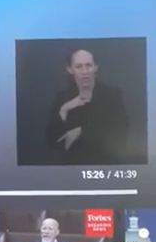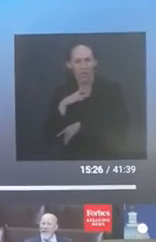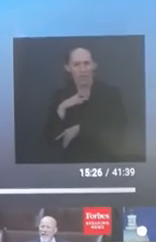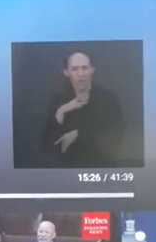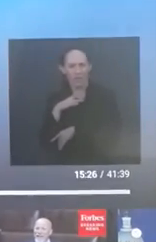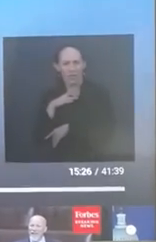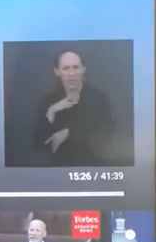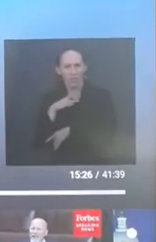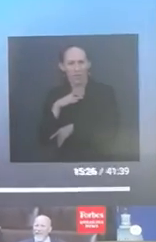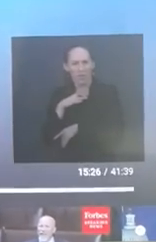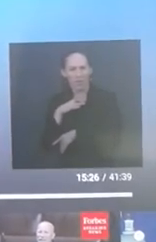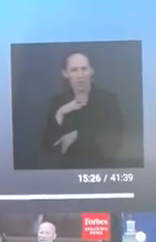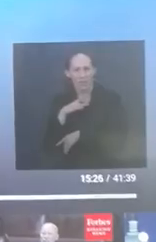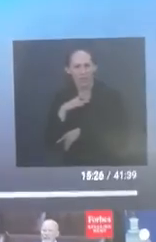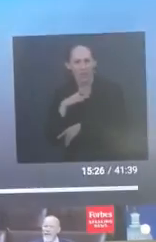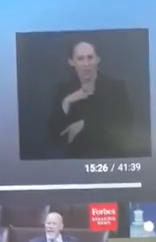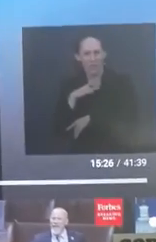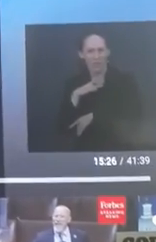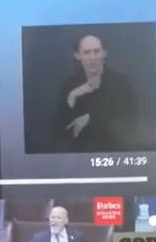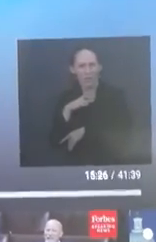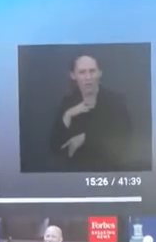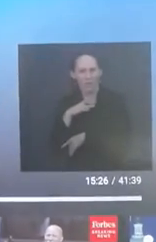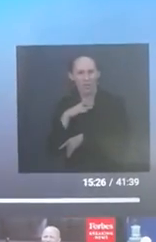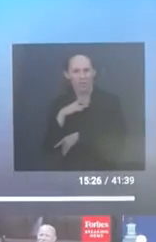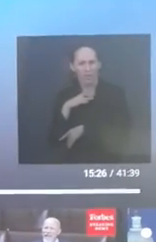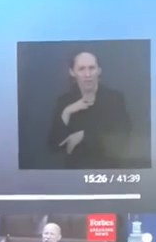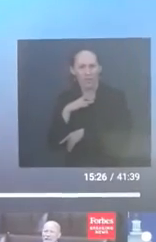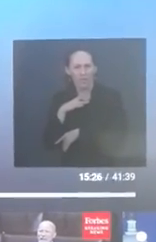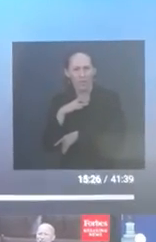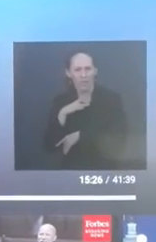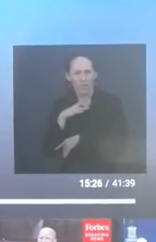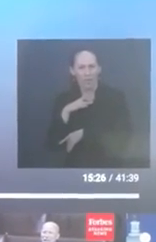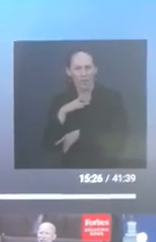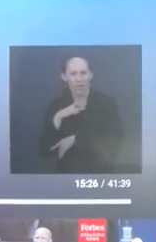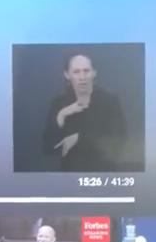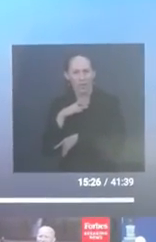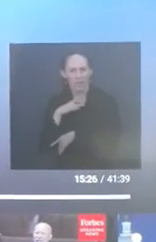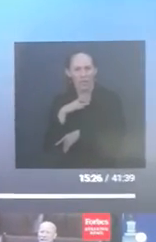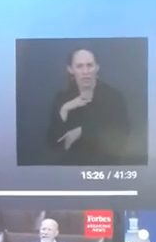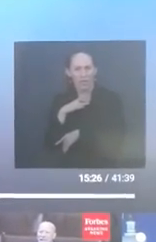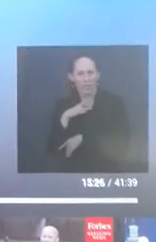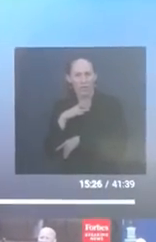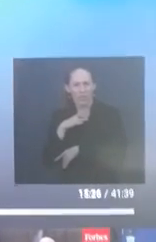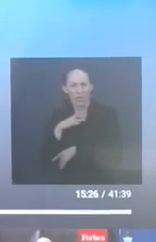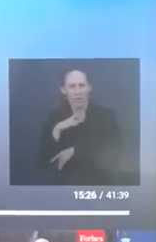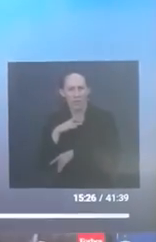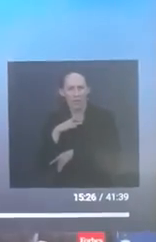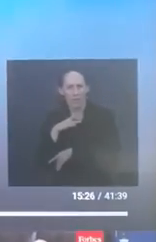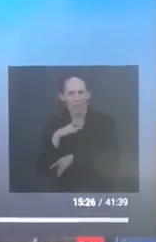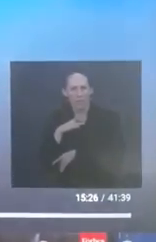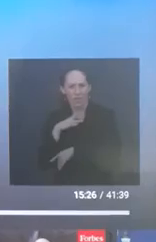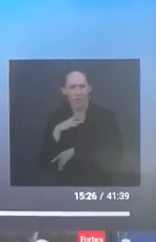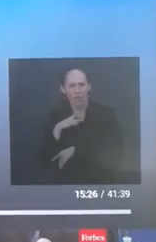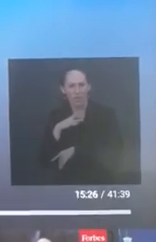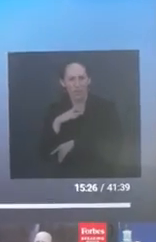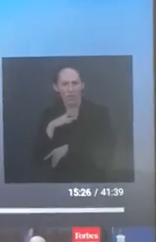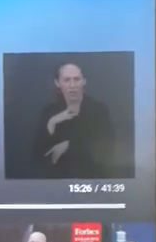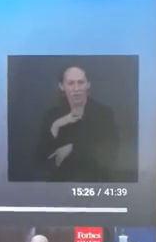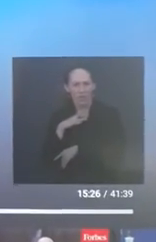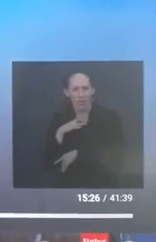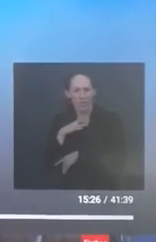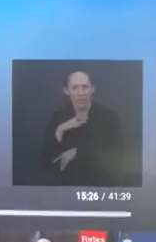like Obama holding parties, it's all bullshit. She knows it, and she's